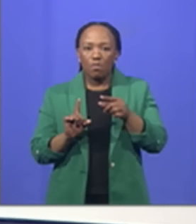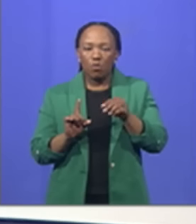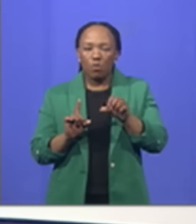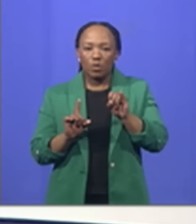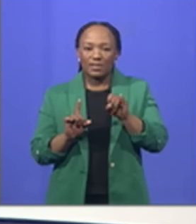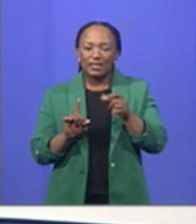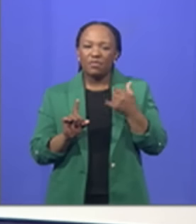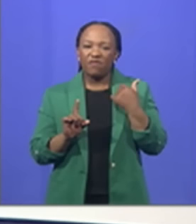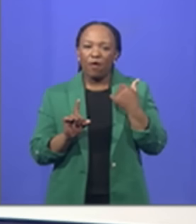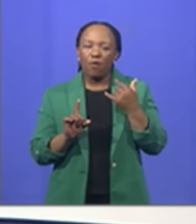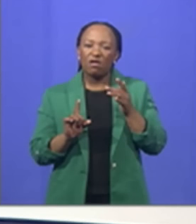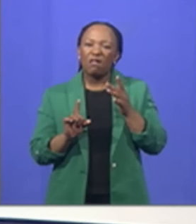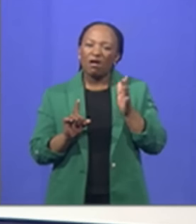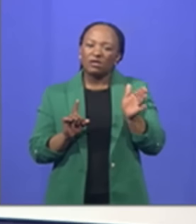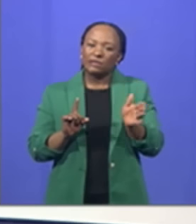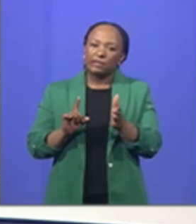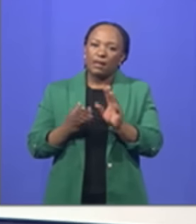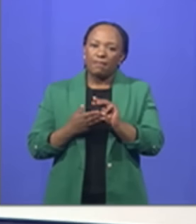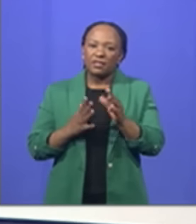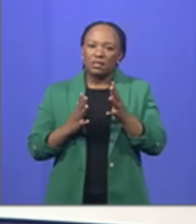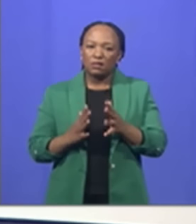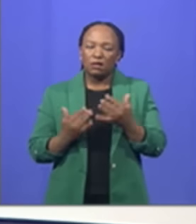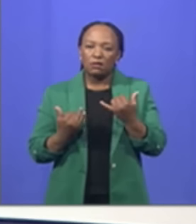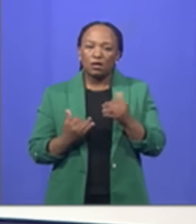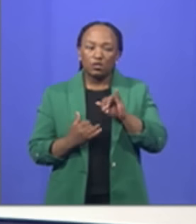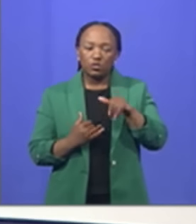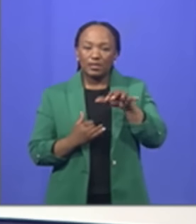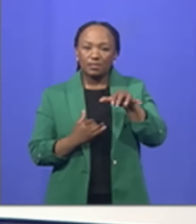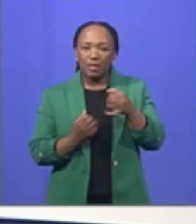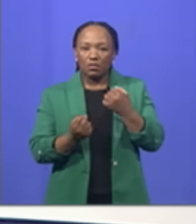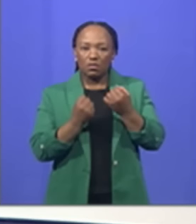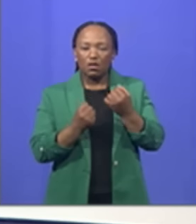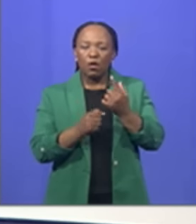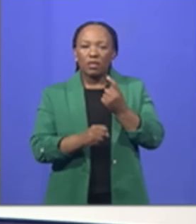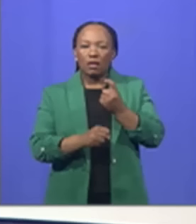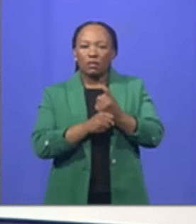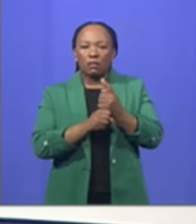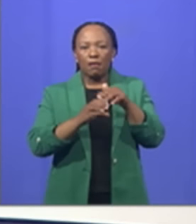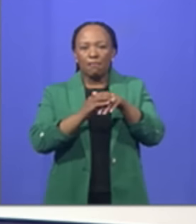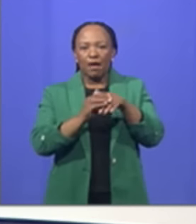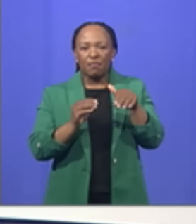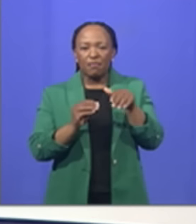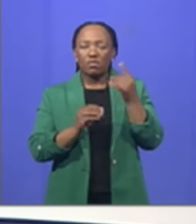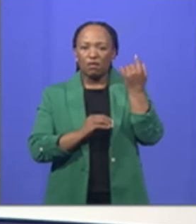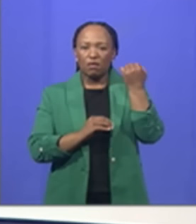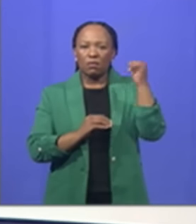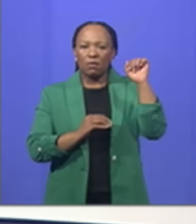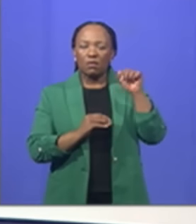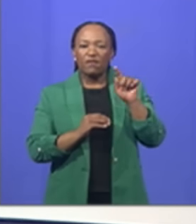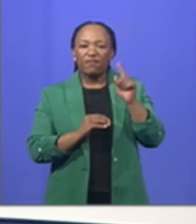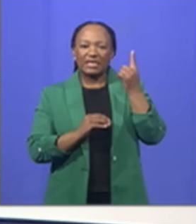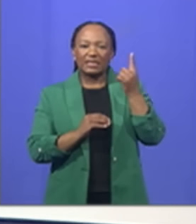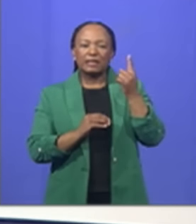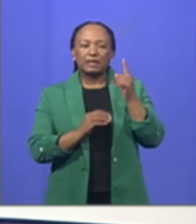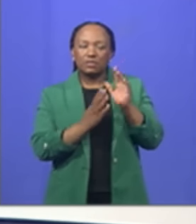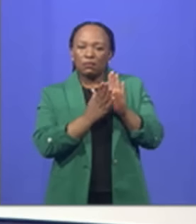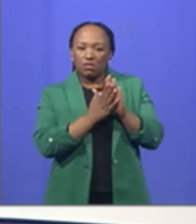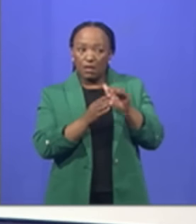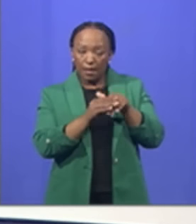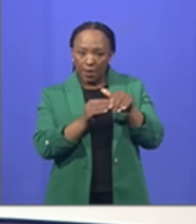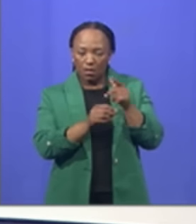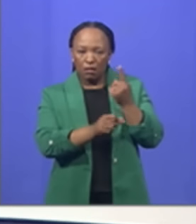o re ba ya go hlohla sephetho sa kgorotsheko ya magistrata wa Johannesburg sa go moganetša ka beila. Kgopelo ya mathomo ya beila ile ya ganetšwe ka